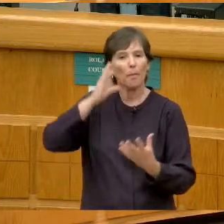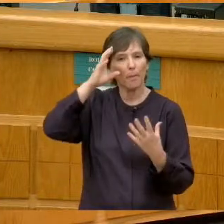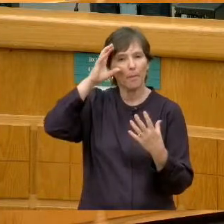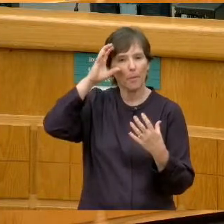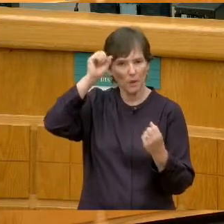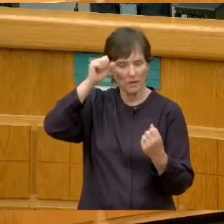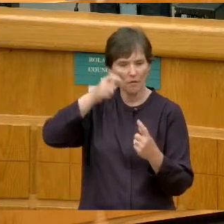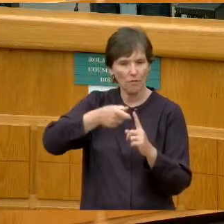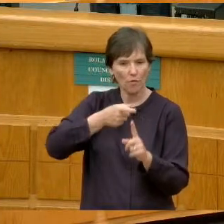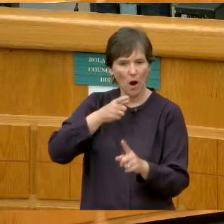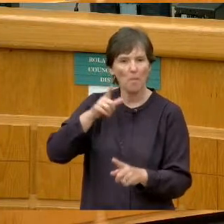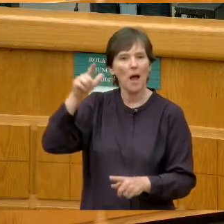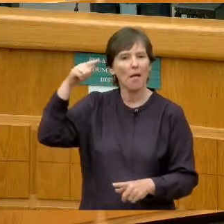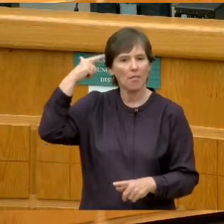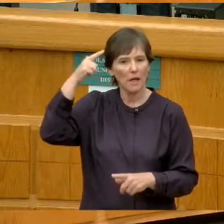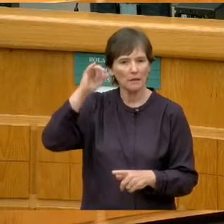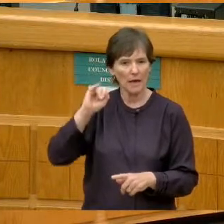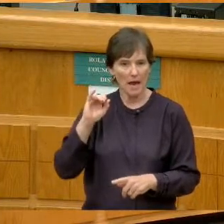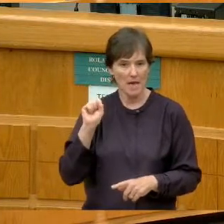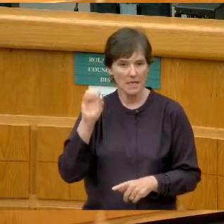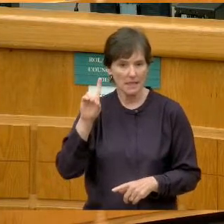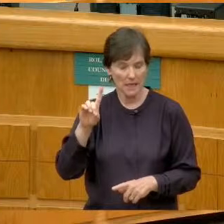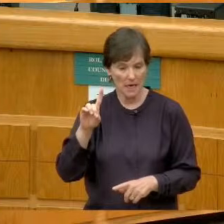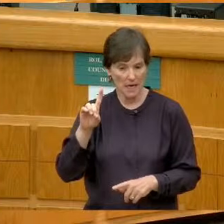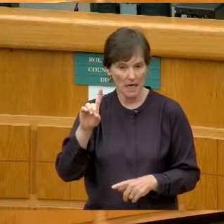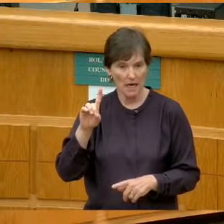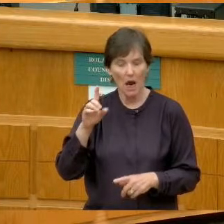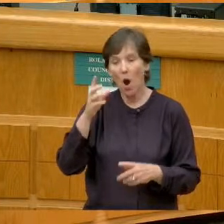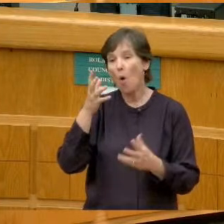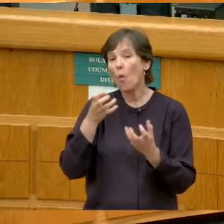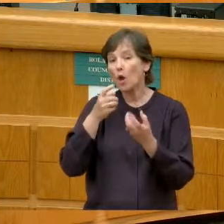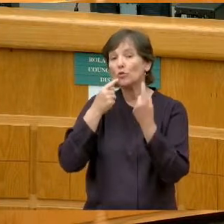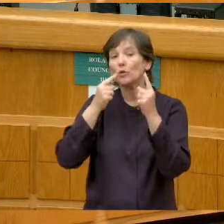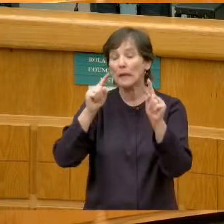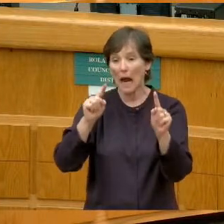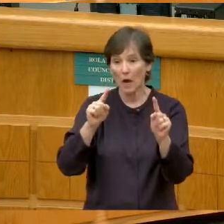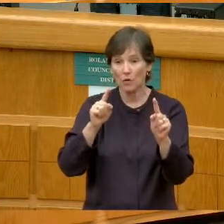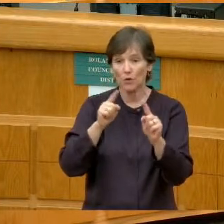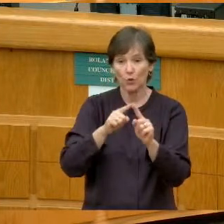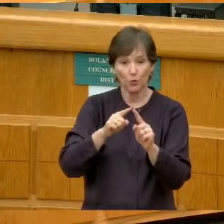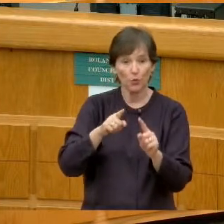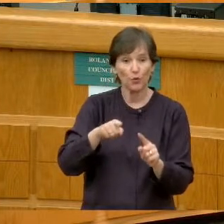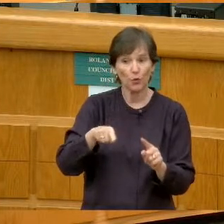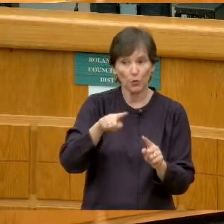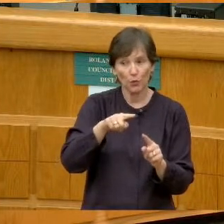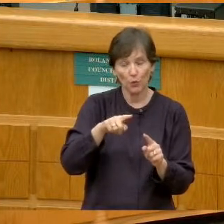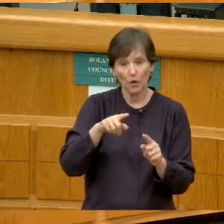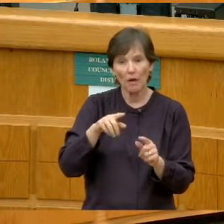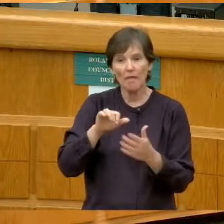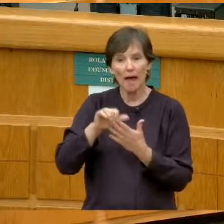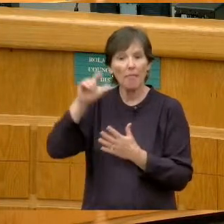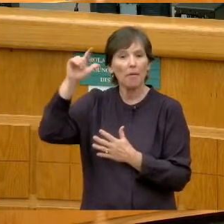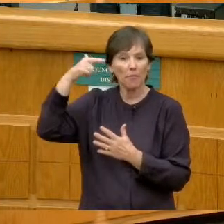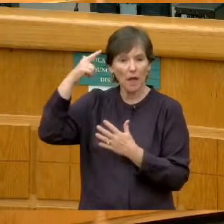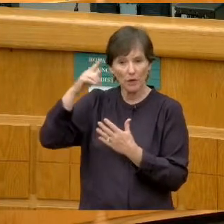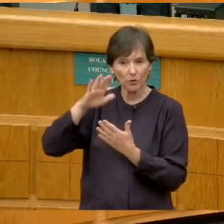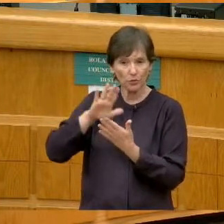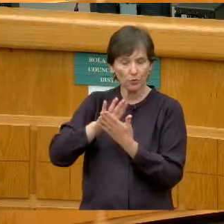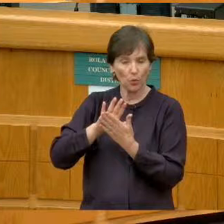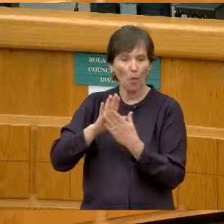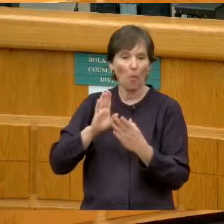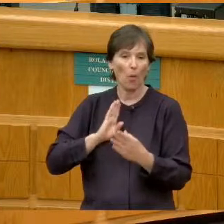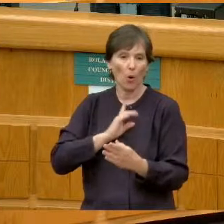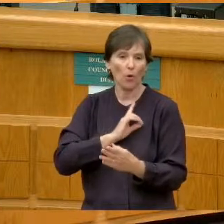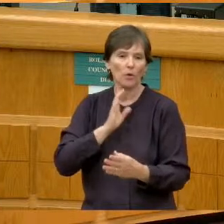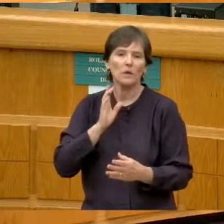know, and I want the community to know, that she's pretty confident the school board is going to be in agreement with the order that Dr.